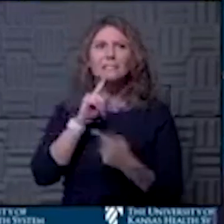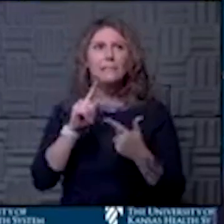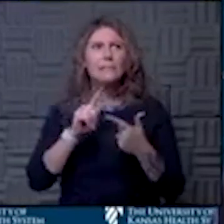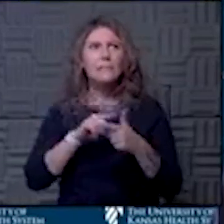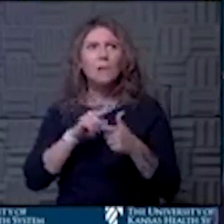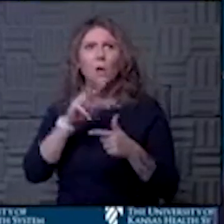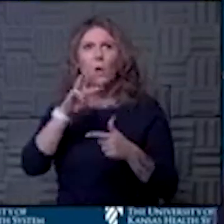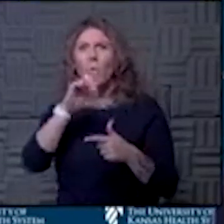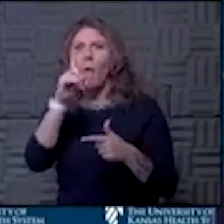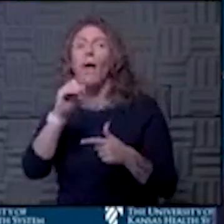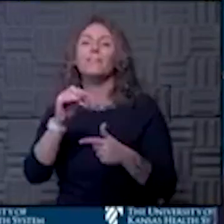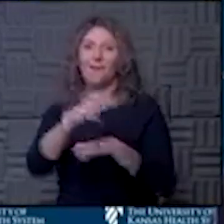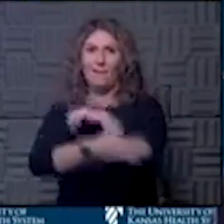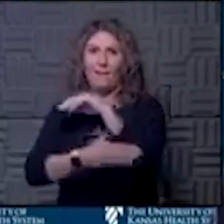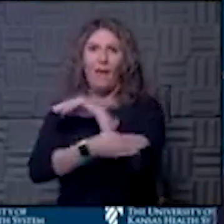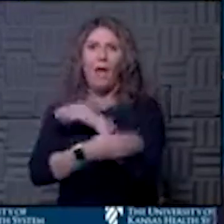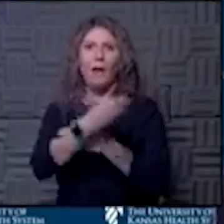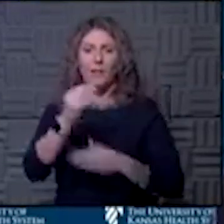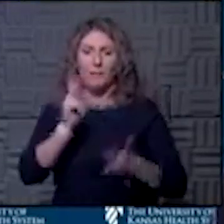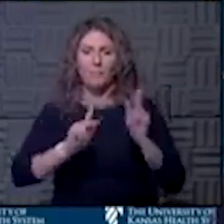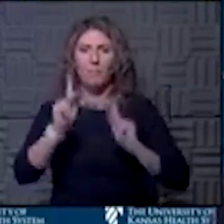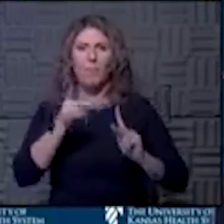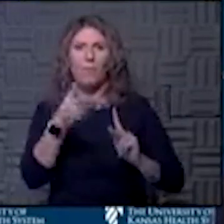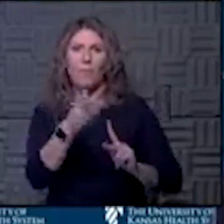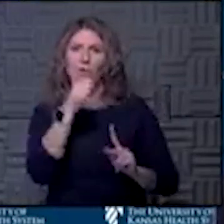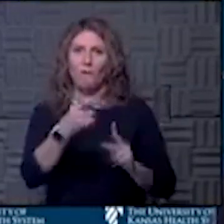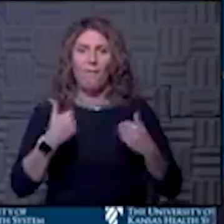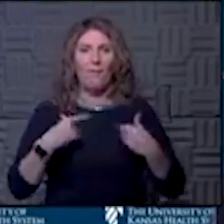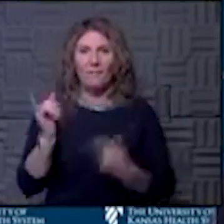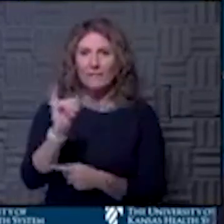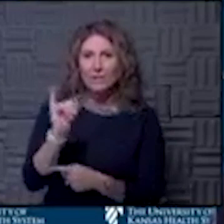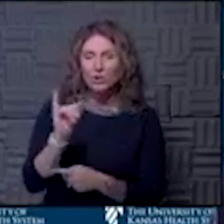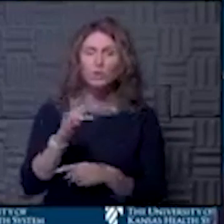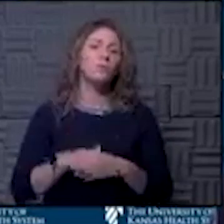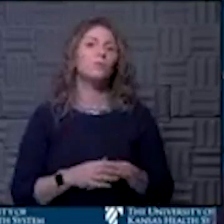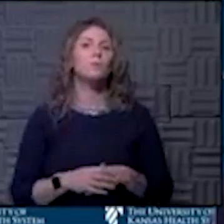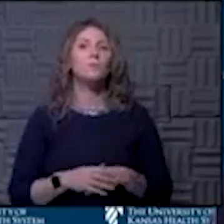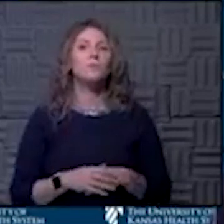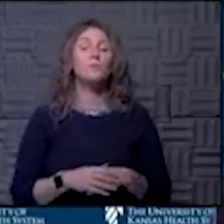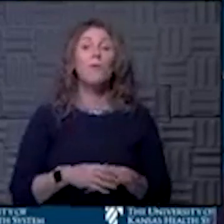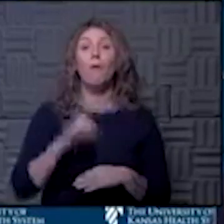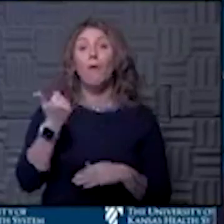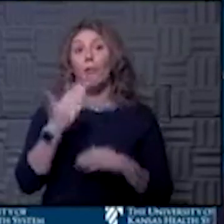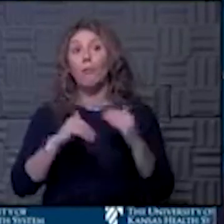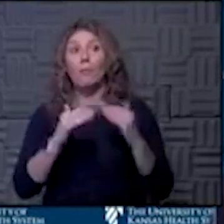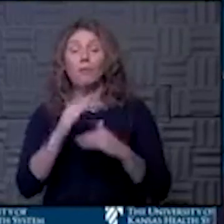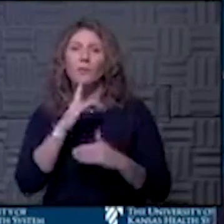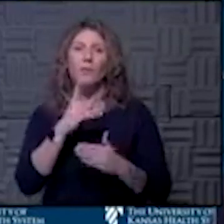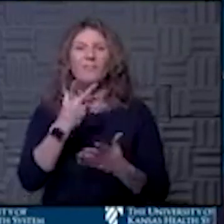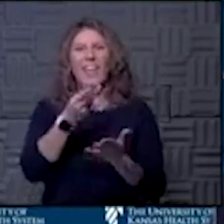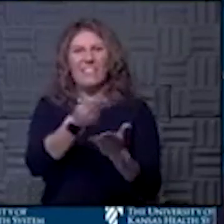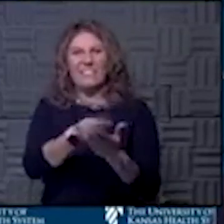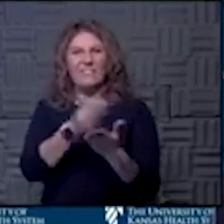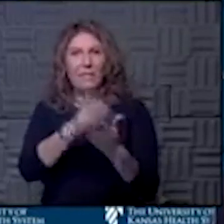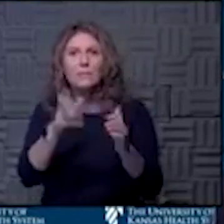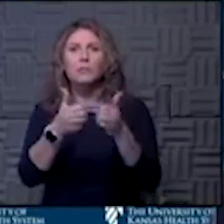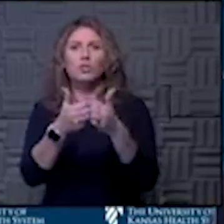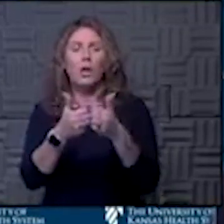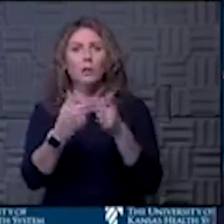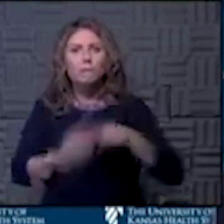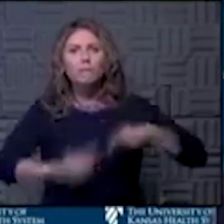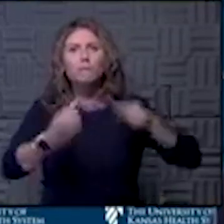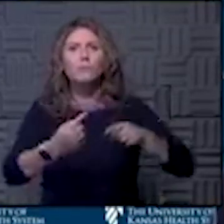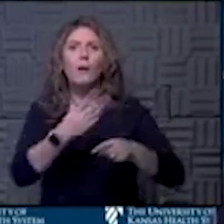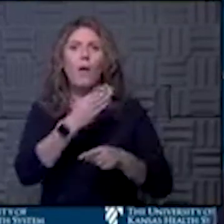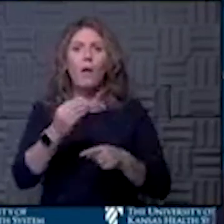and citizens there who are underinsured or otherwise financially challenged. And so we've been able to already result